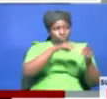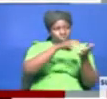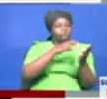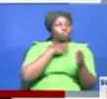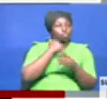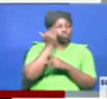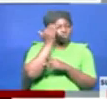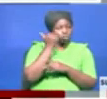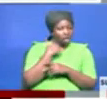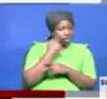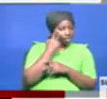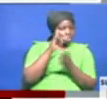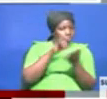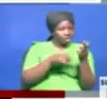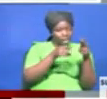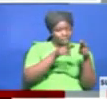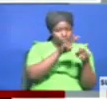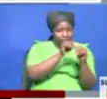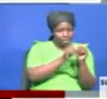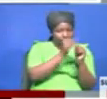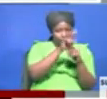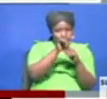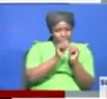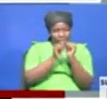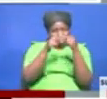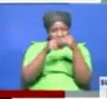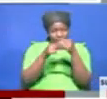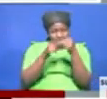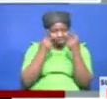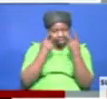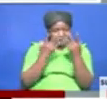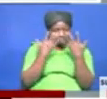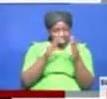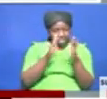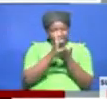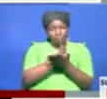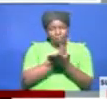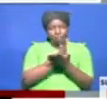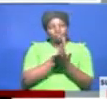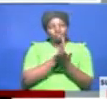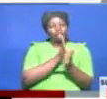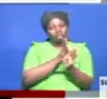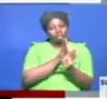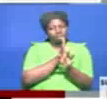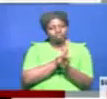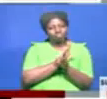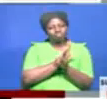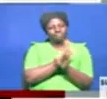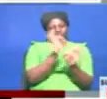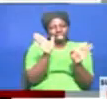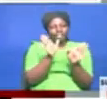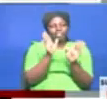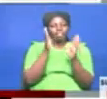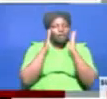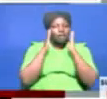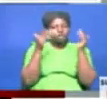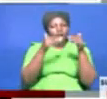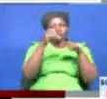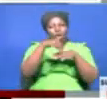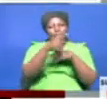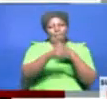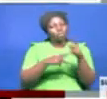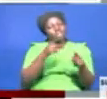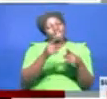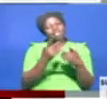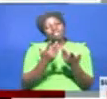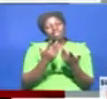seen what happened in 2013 and 2017, and some divergent focus in terms of the process. In 2013,